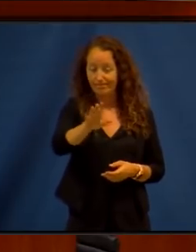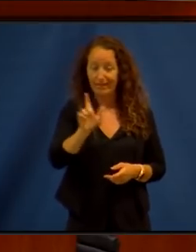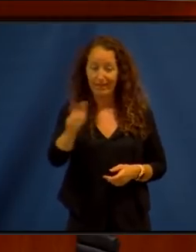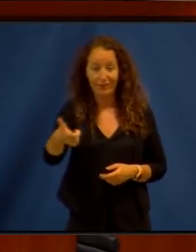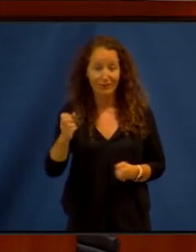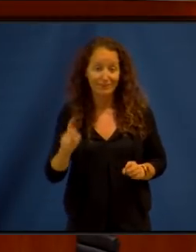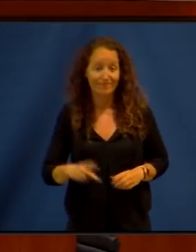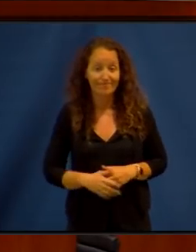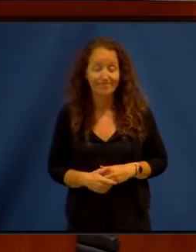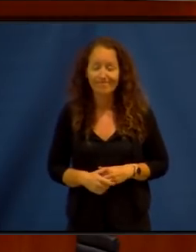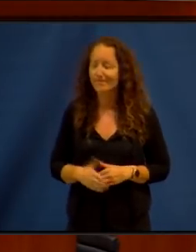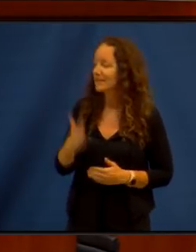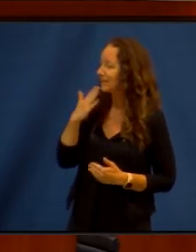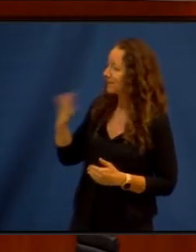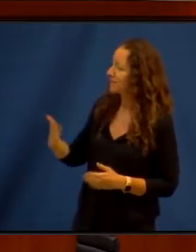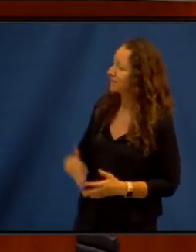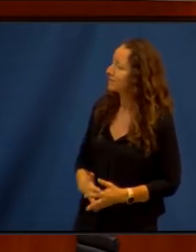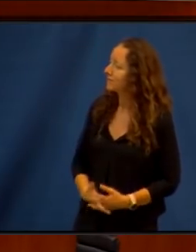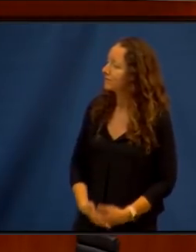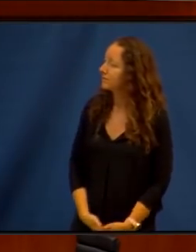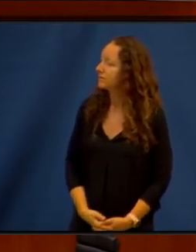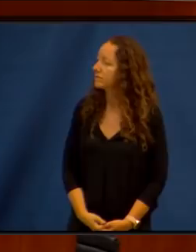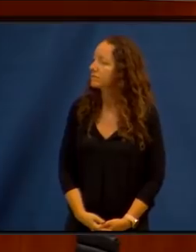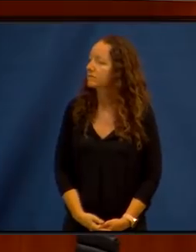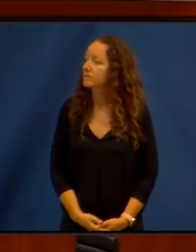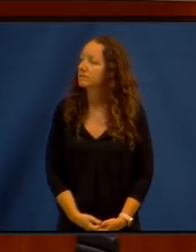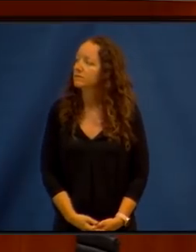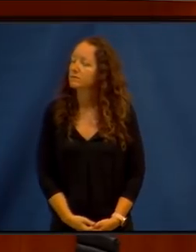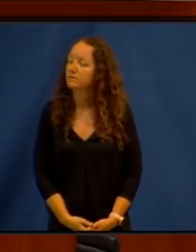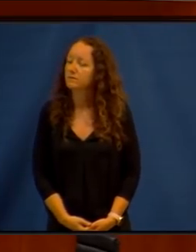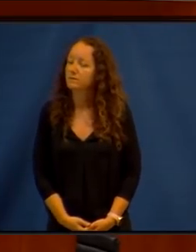Okay, thank you. Another question?